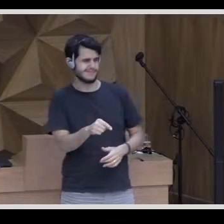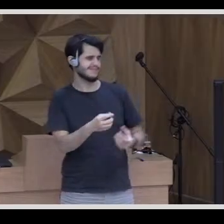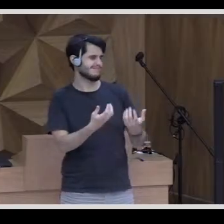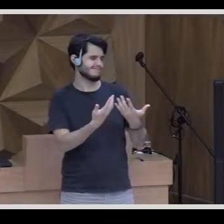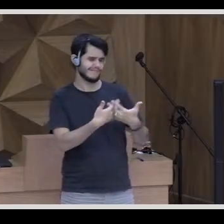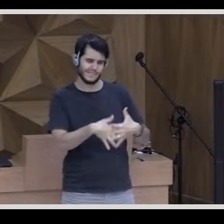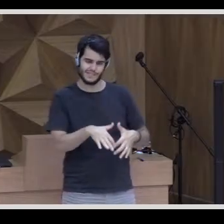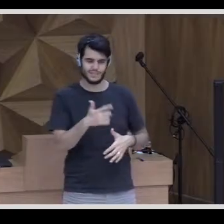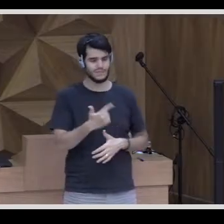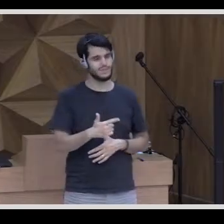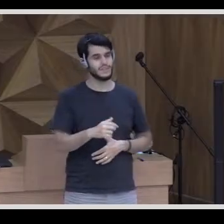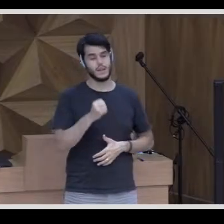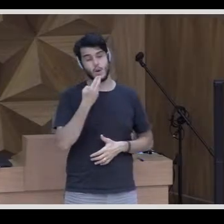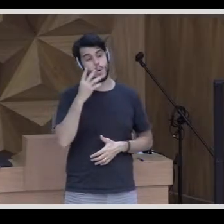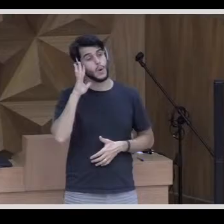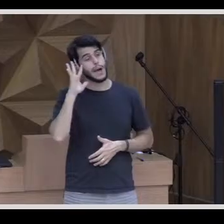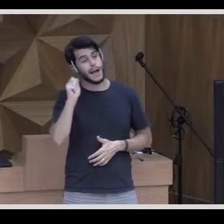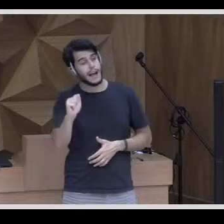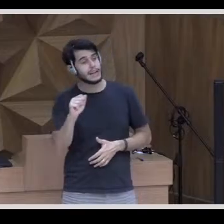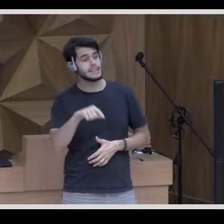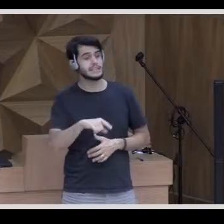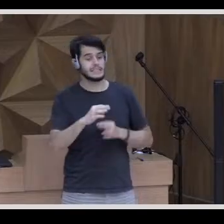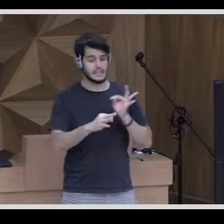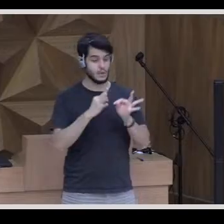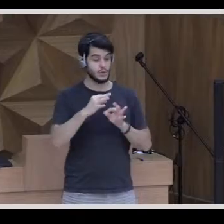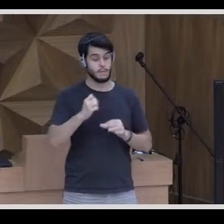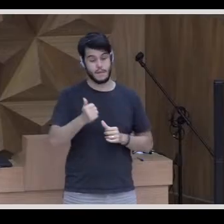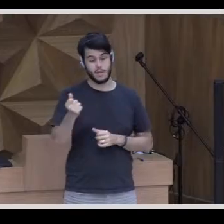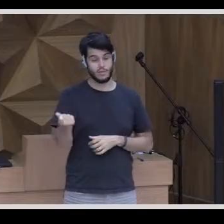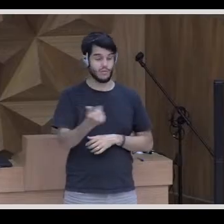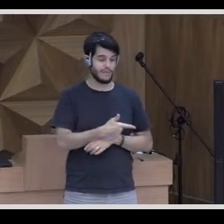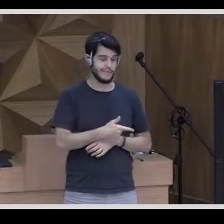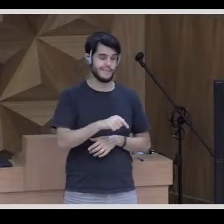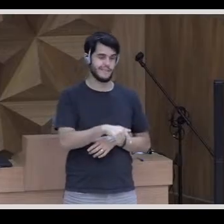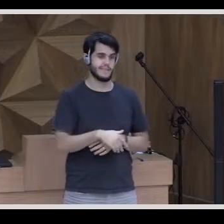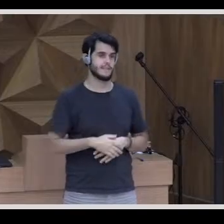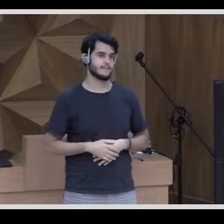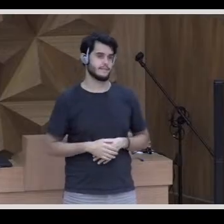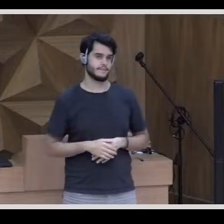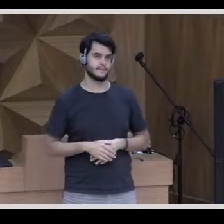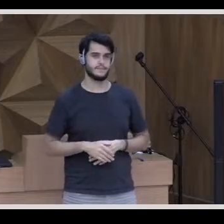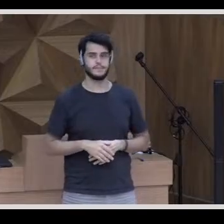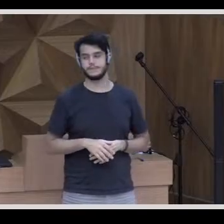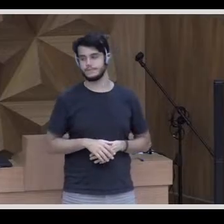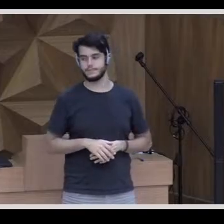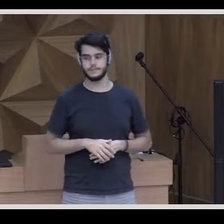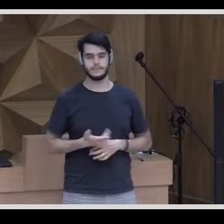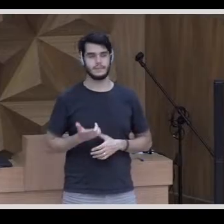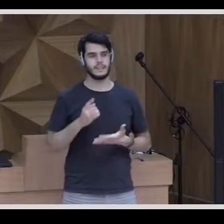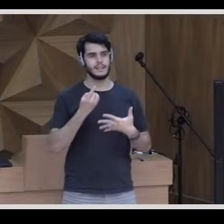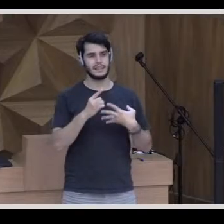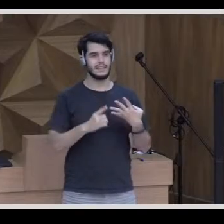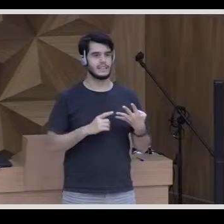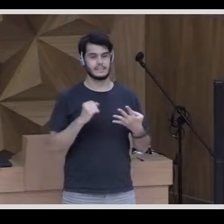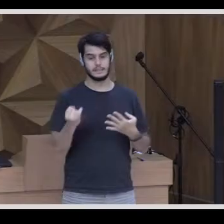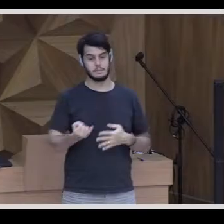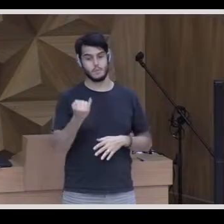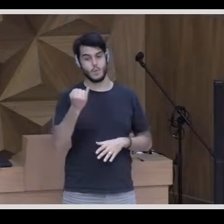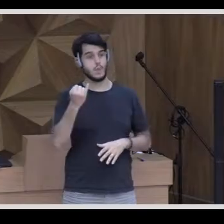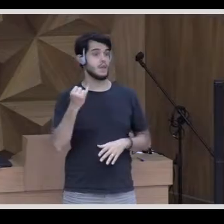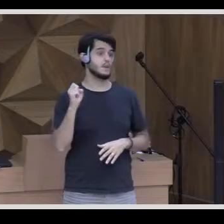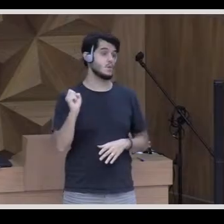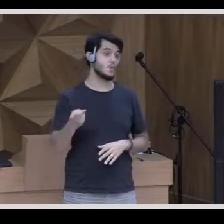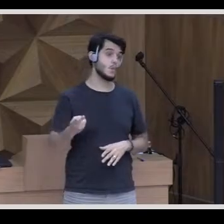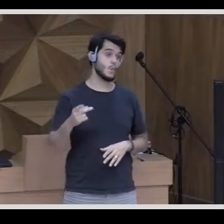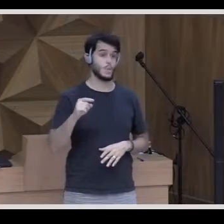better than it actually was. So as an example, we would, talking about what the kind of barriers